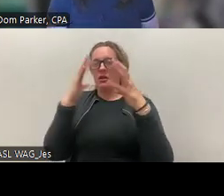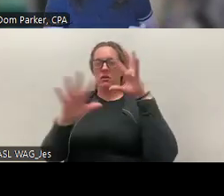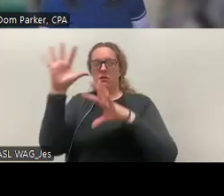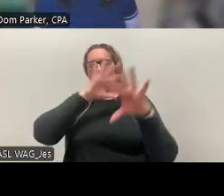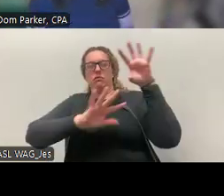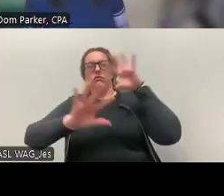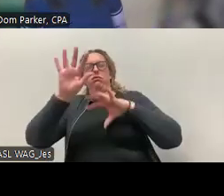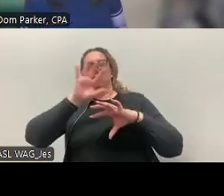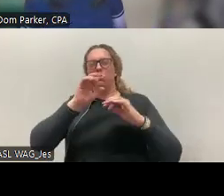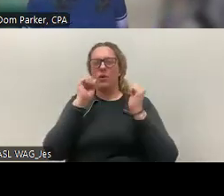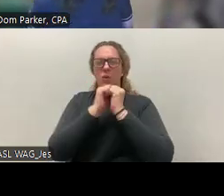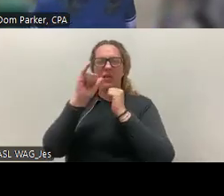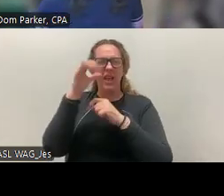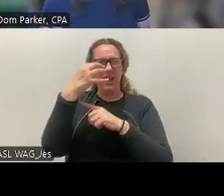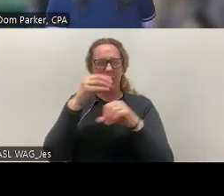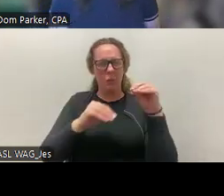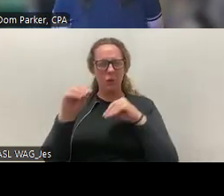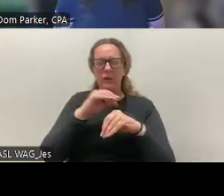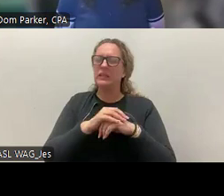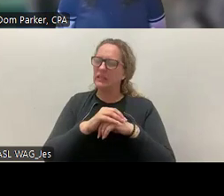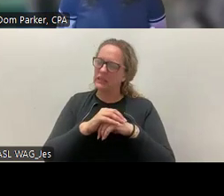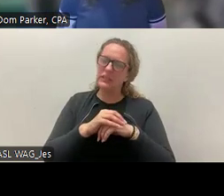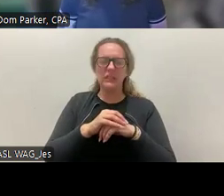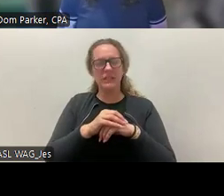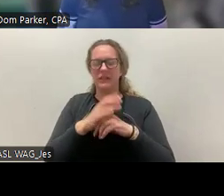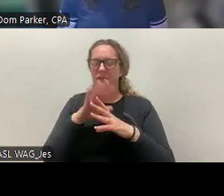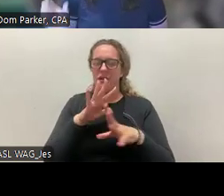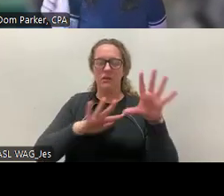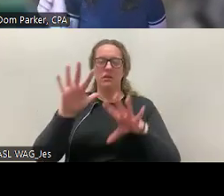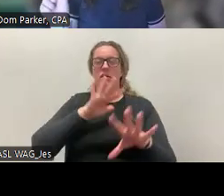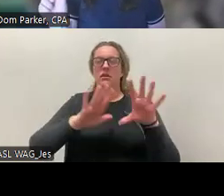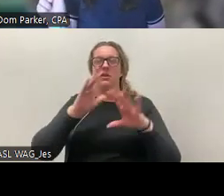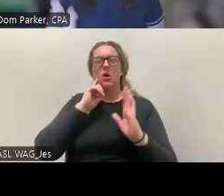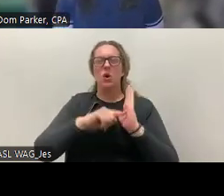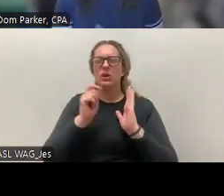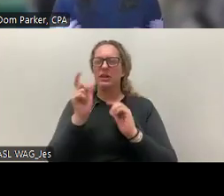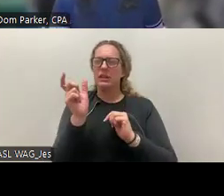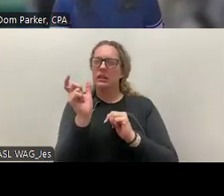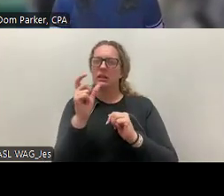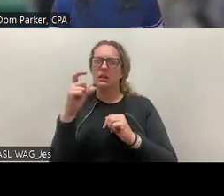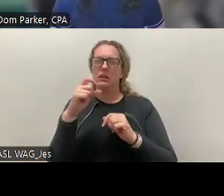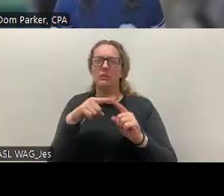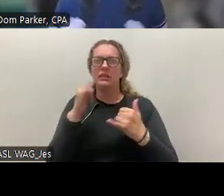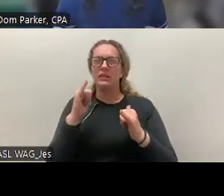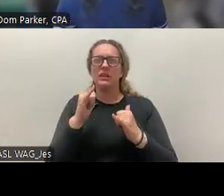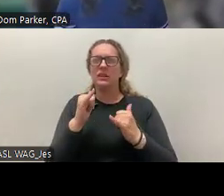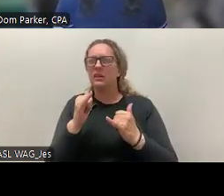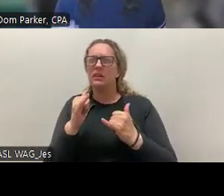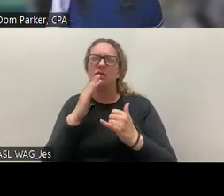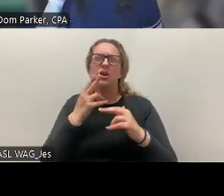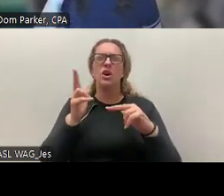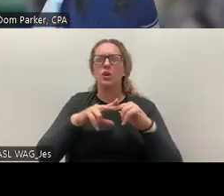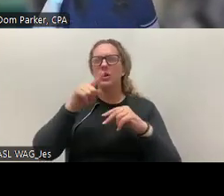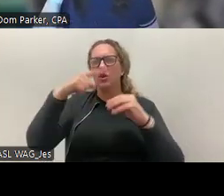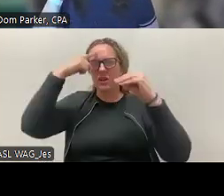disorienting, especially with that camera movement. It can kind of throw you off, and you'll notice it just moves a little bit, but it's still enough to kind of increase your